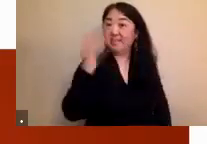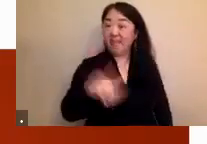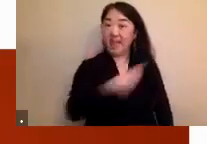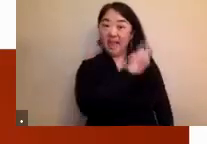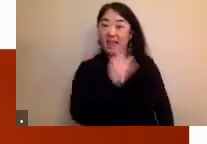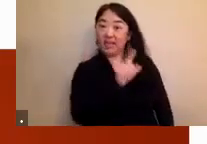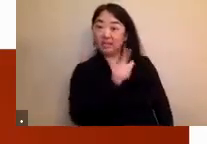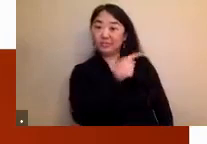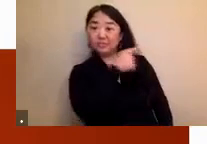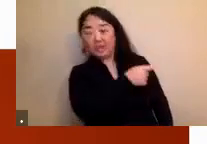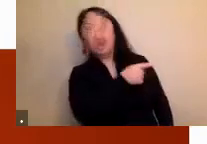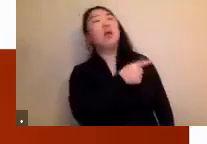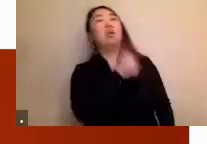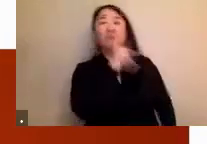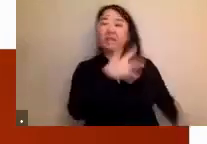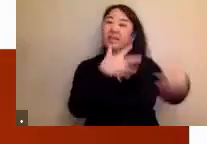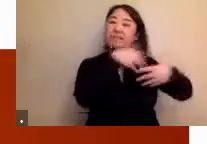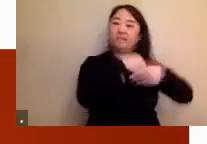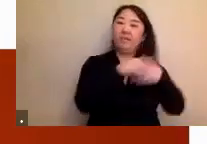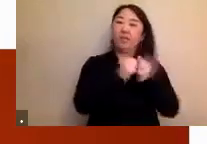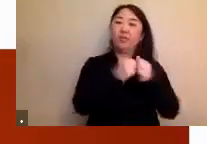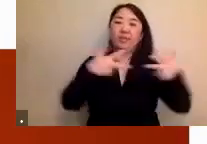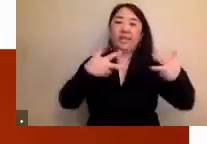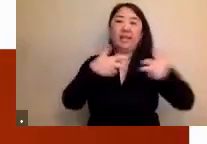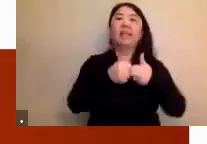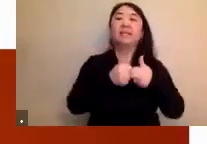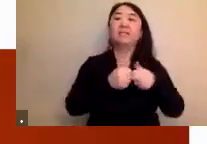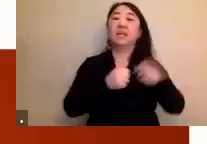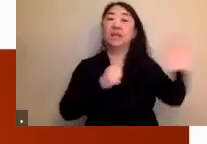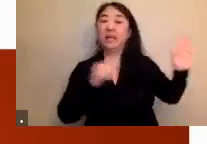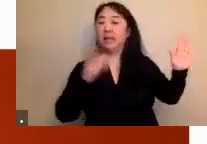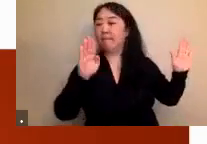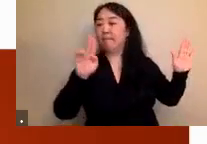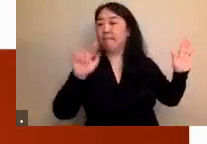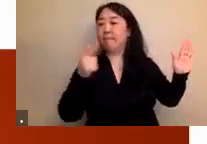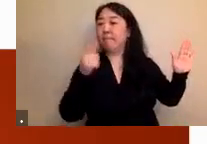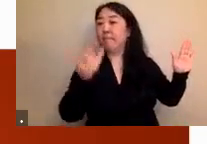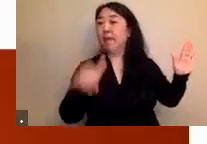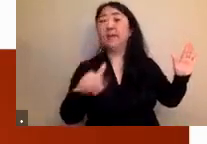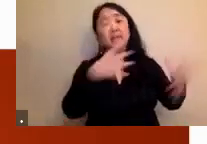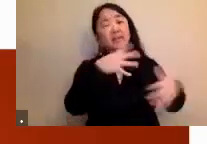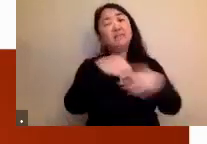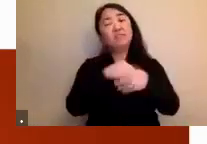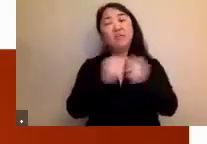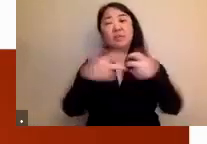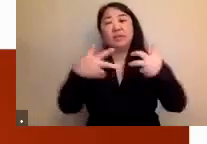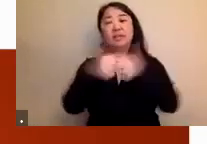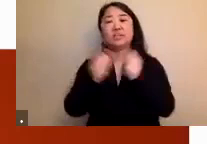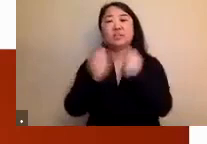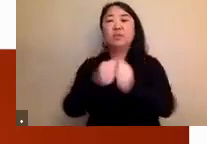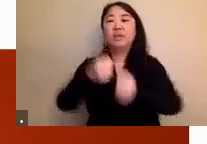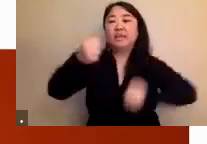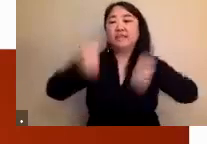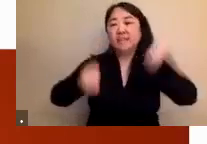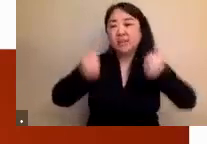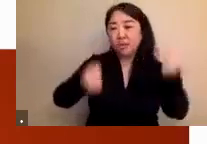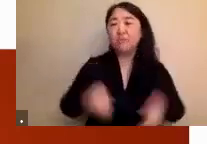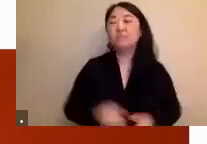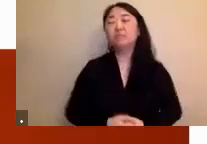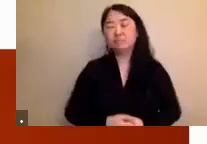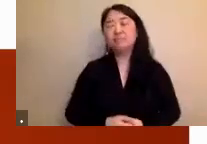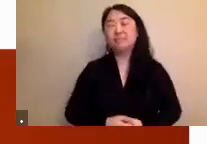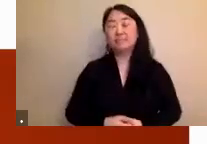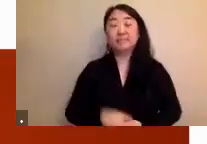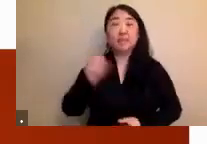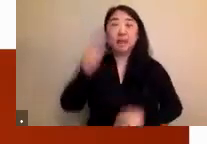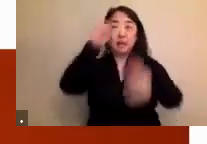involved in collisions. Their buggies are involved in collisions with vehicles. So you can imagine during